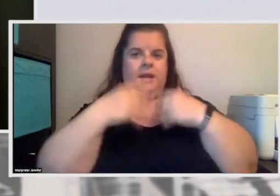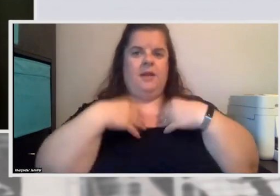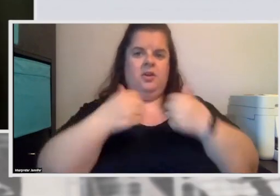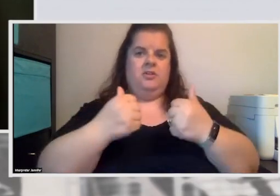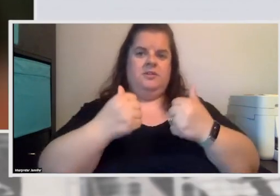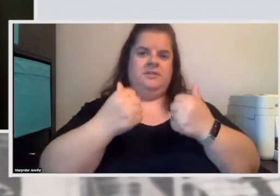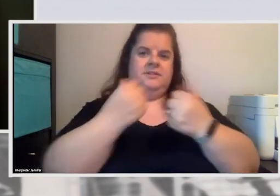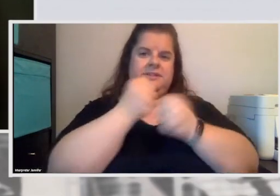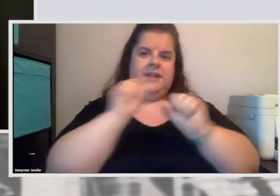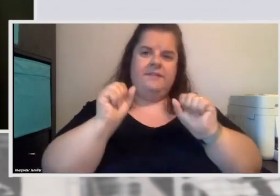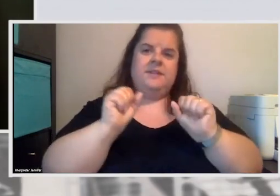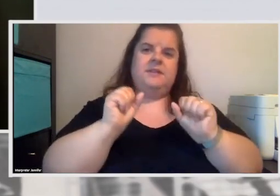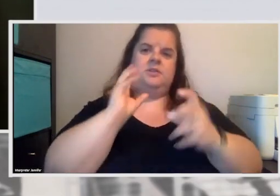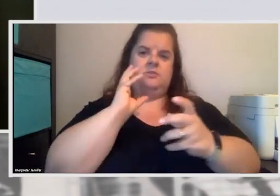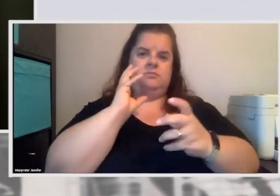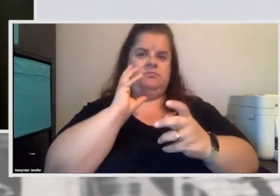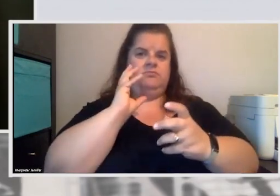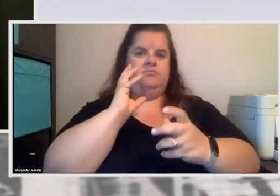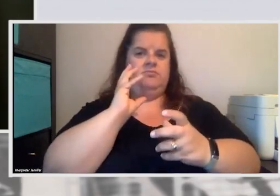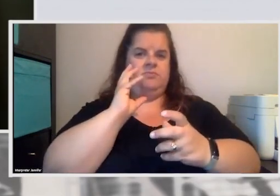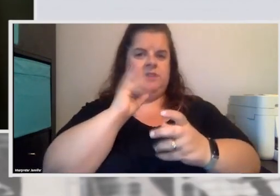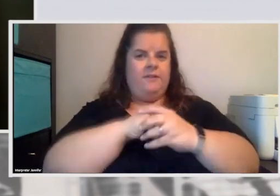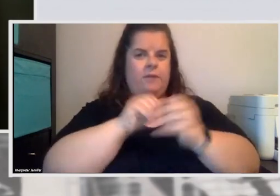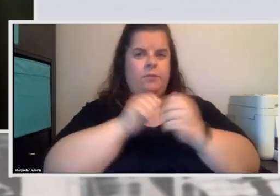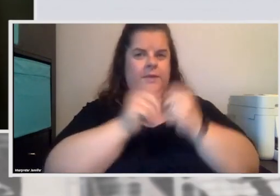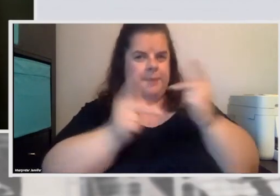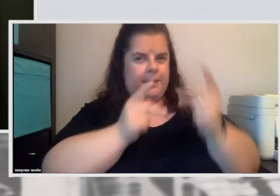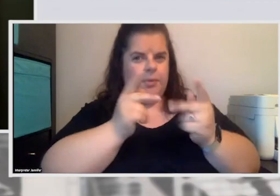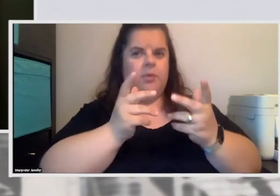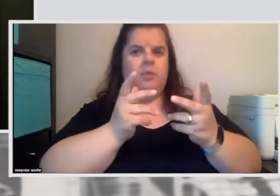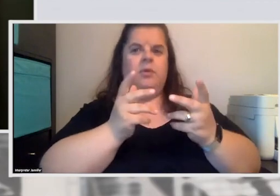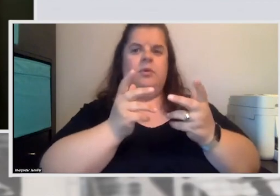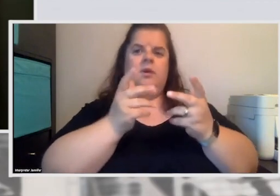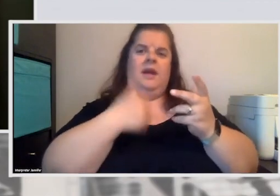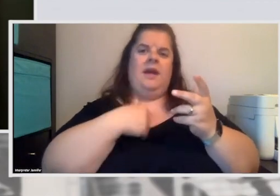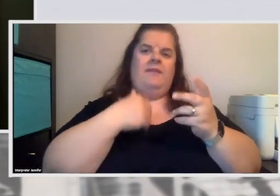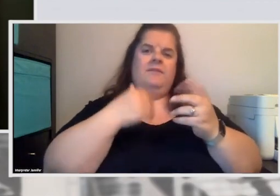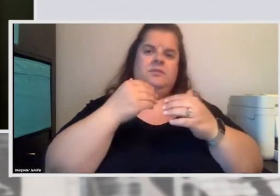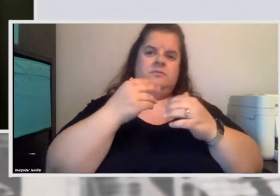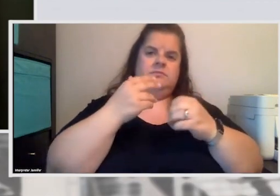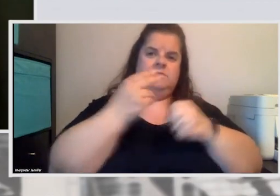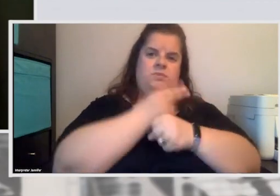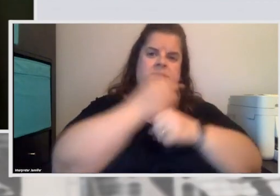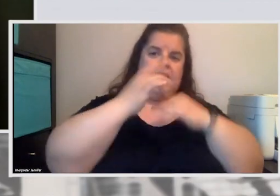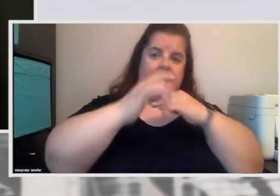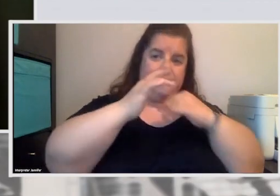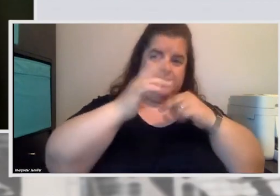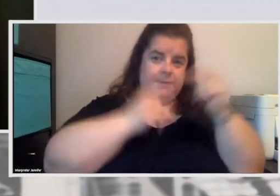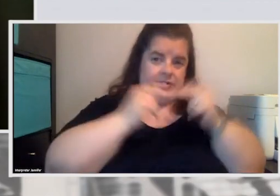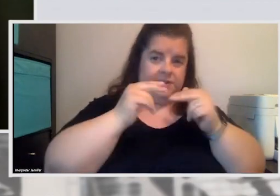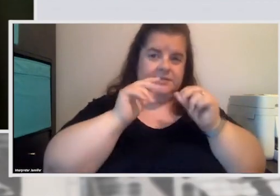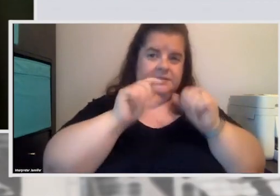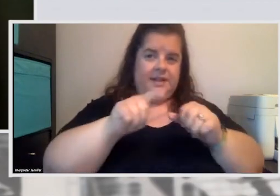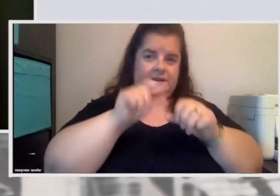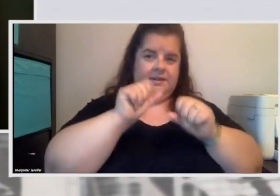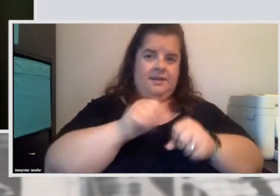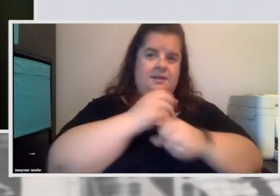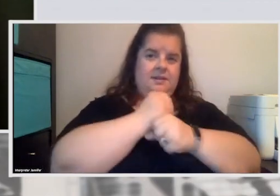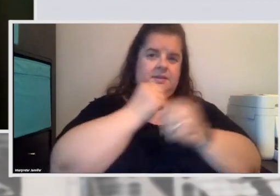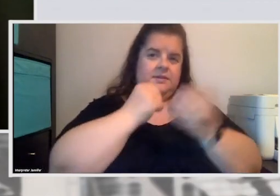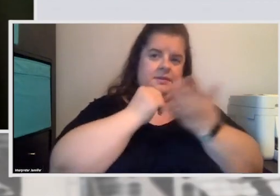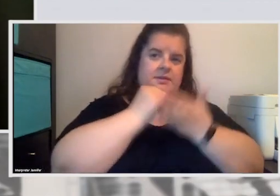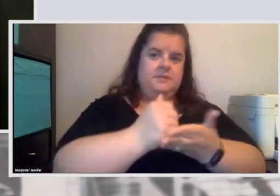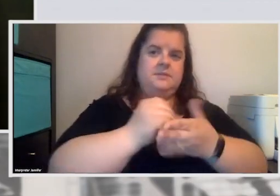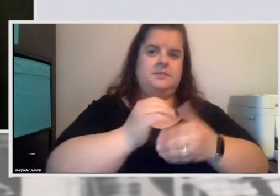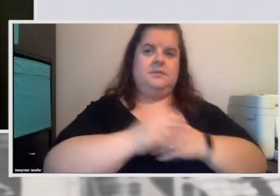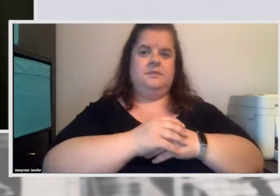with folks that are using abandoned structures to make sure that they can get connected to assistance as well. So those are, sort